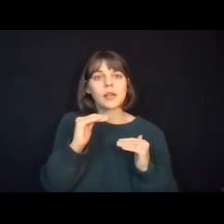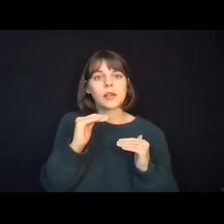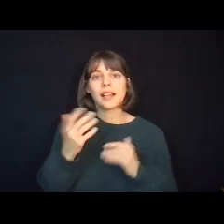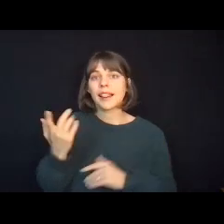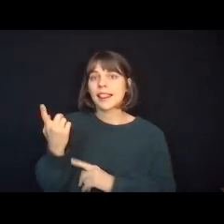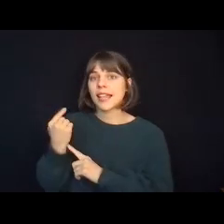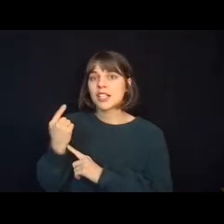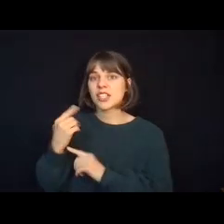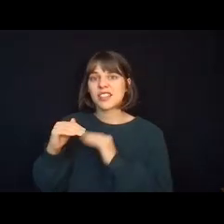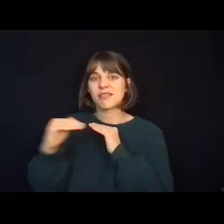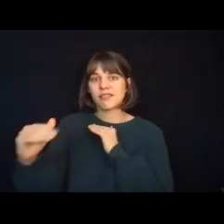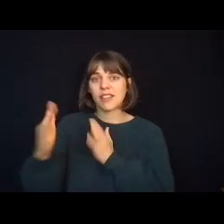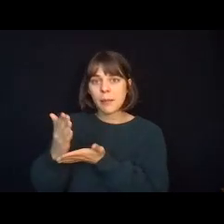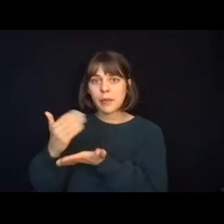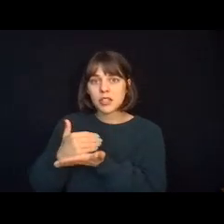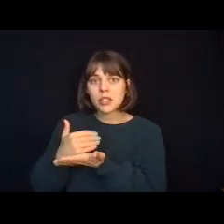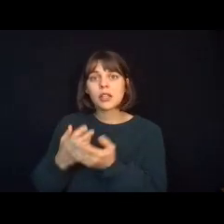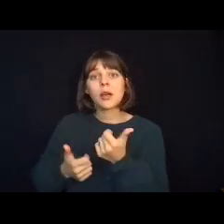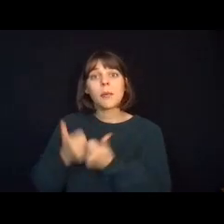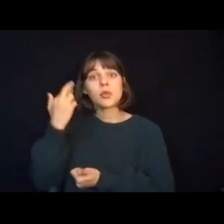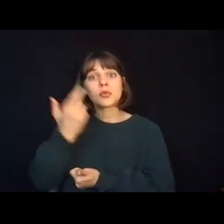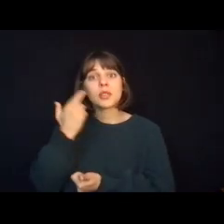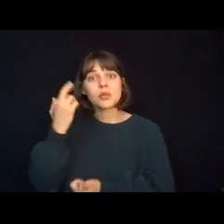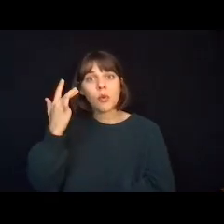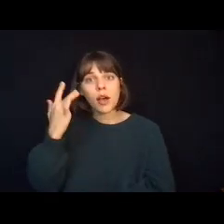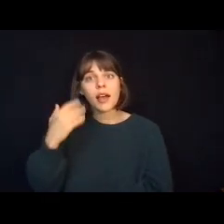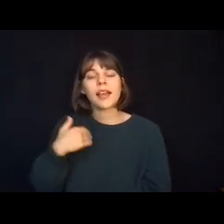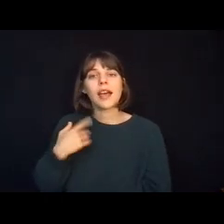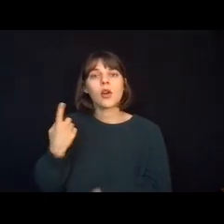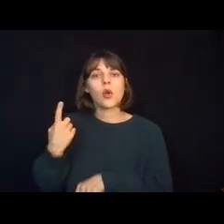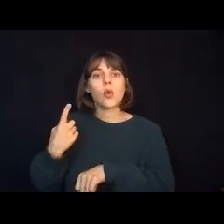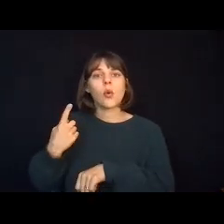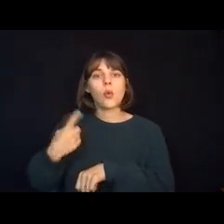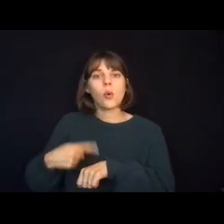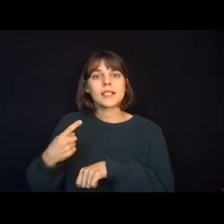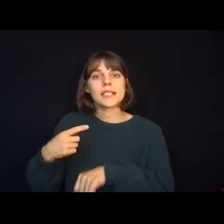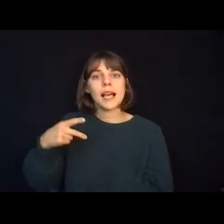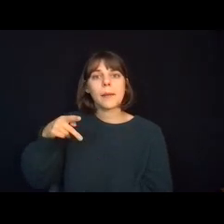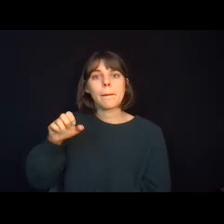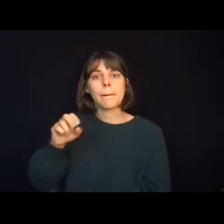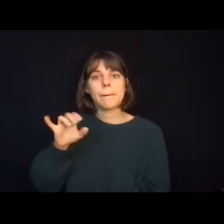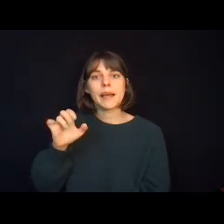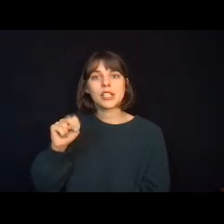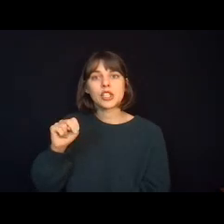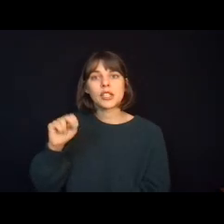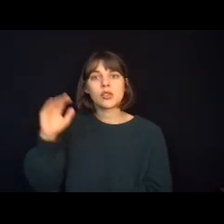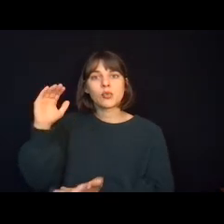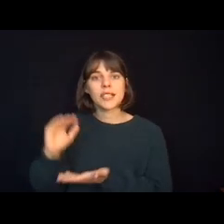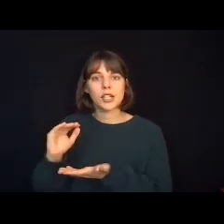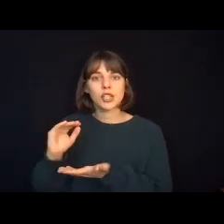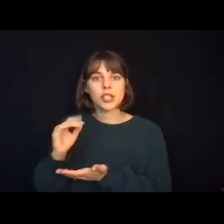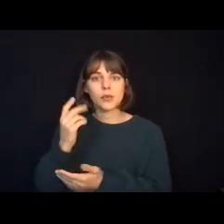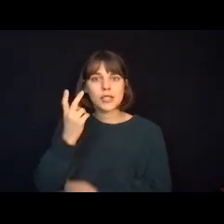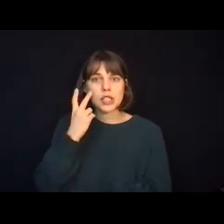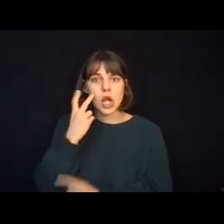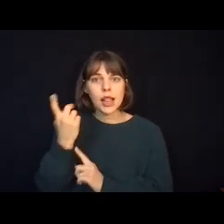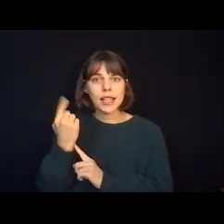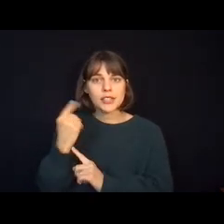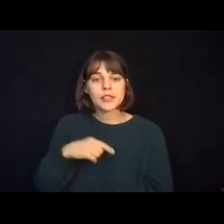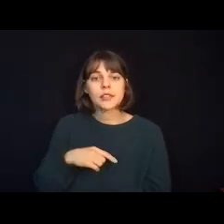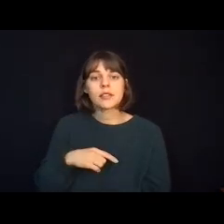had a pretty flat budget. A lot of the reason for that was due to the one-time pension reduction that we saw last year. As I